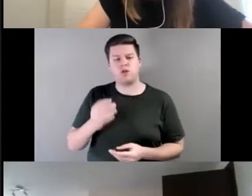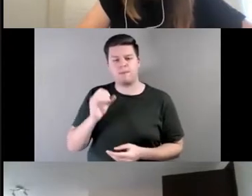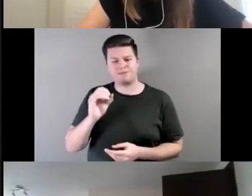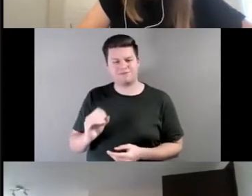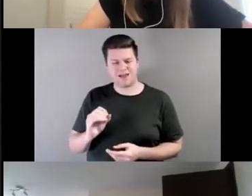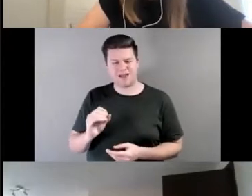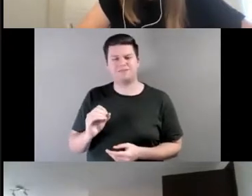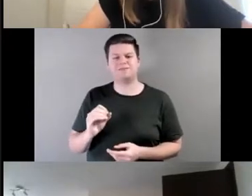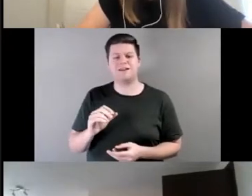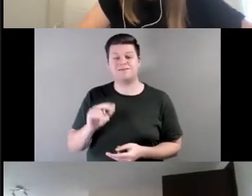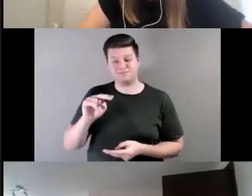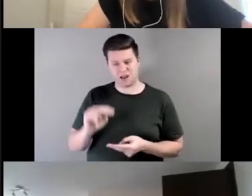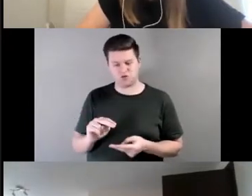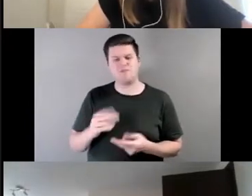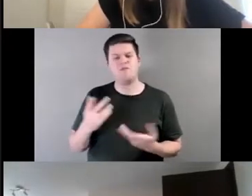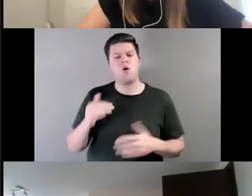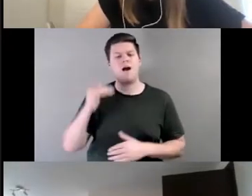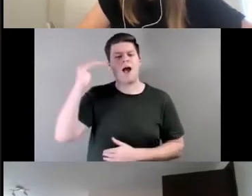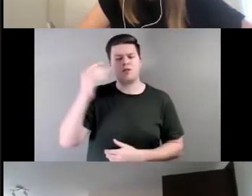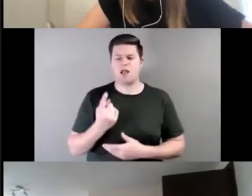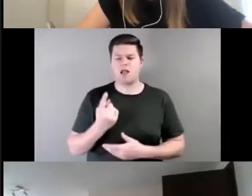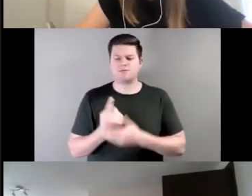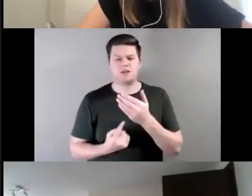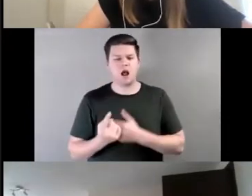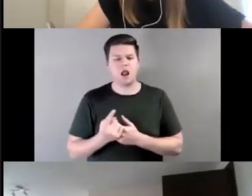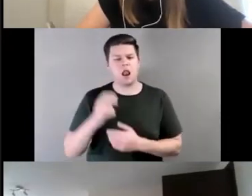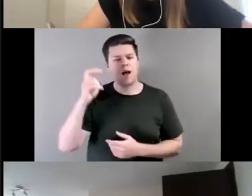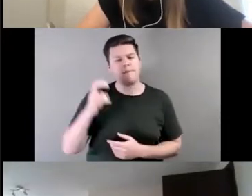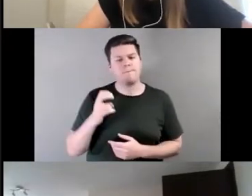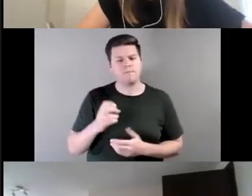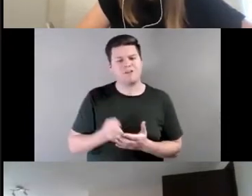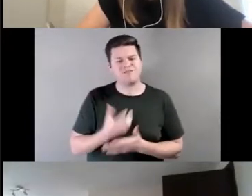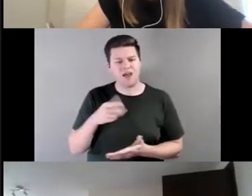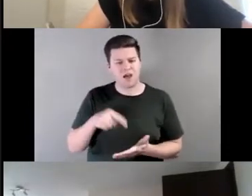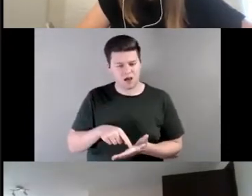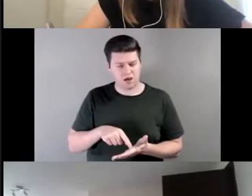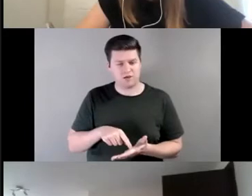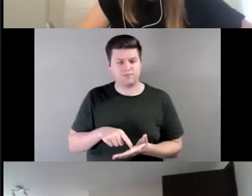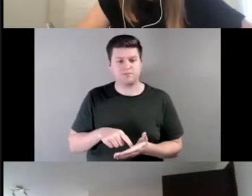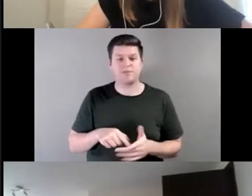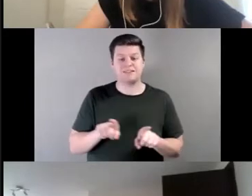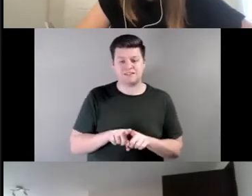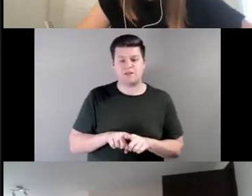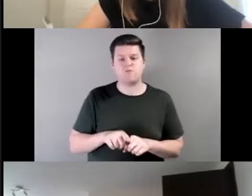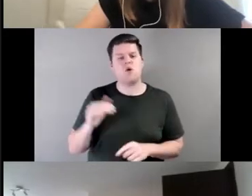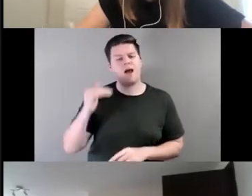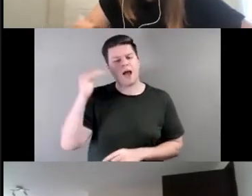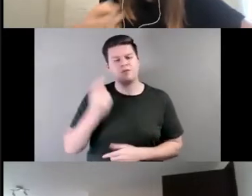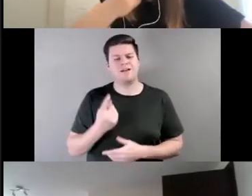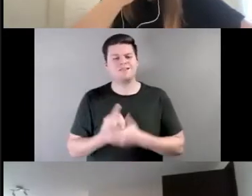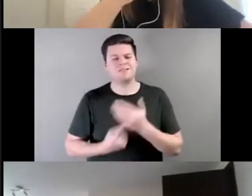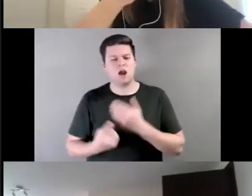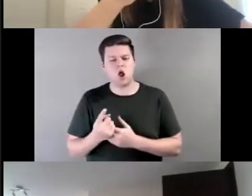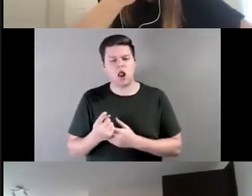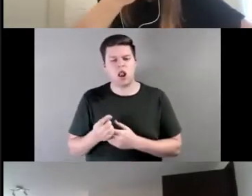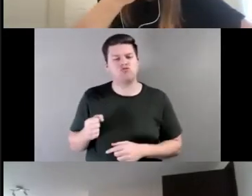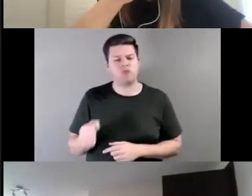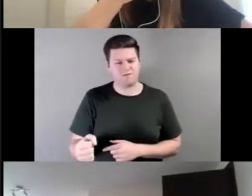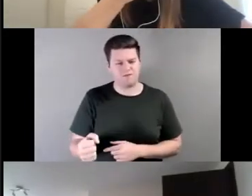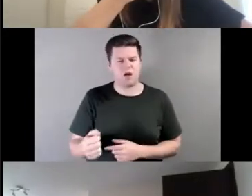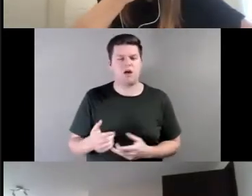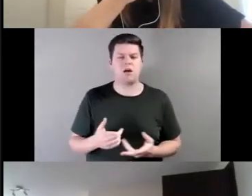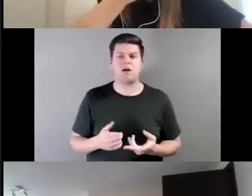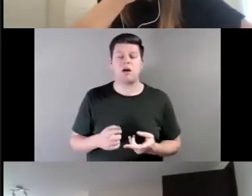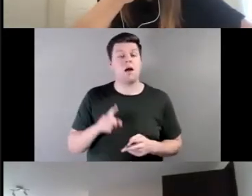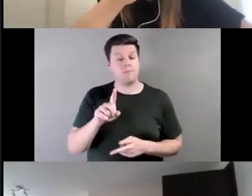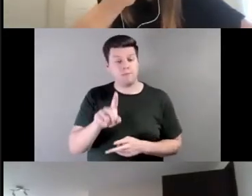adult single bus fare, likewise for an adult single rail fare. But for rail season tickets, it will